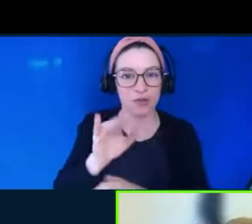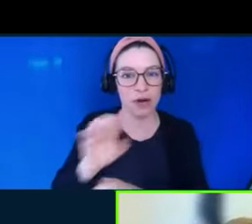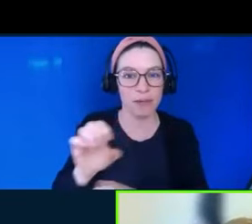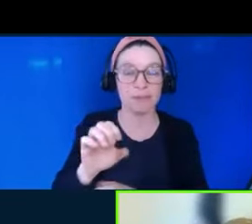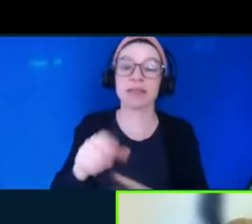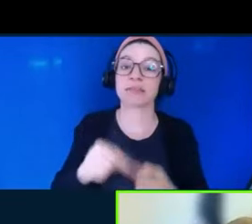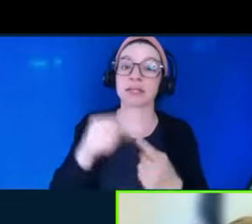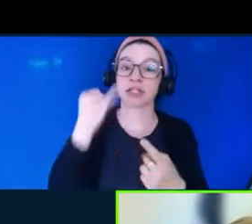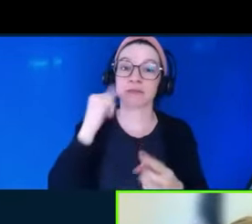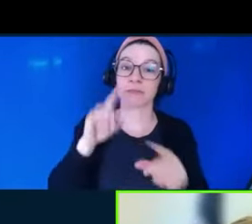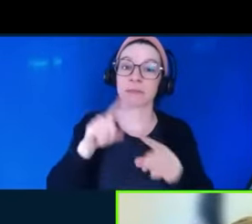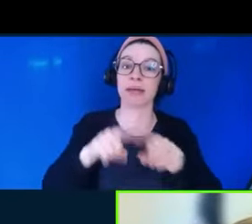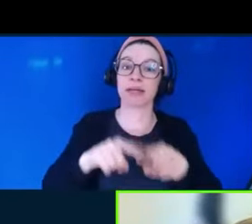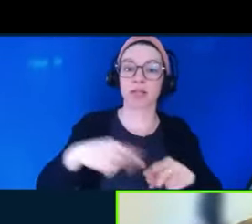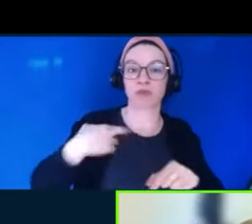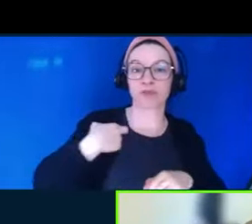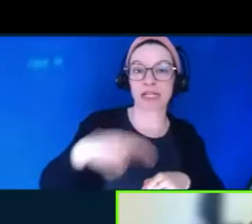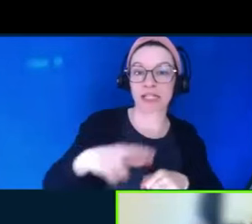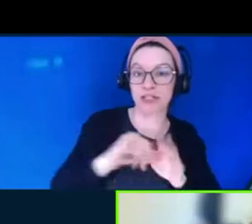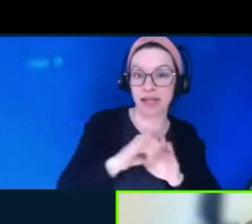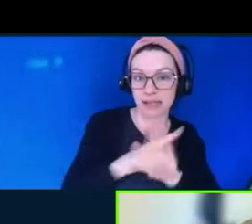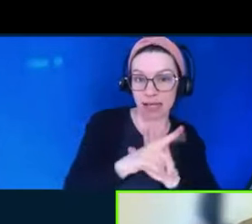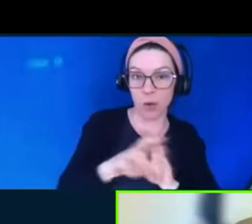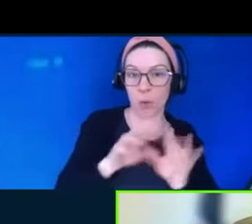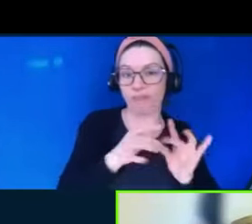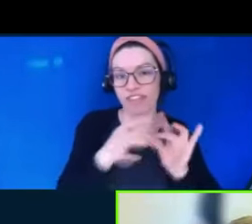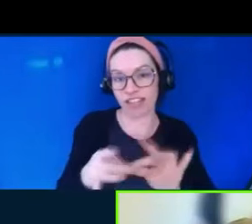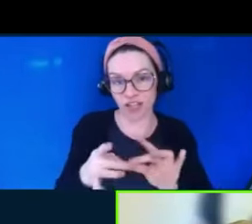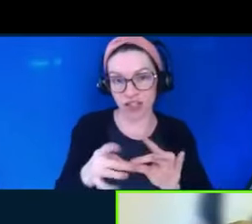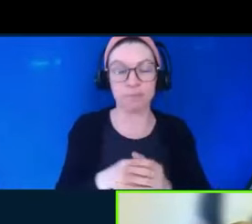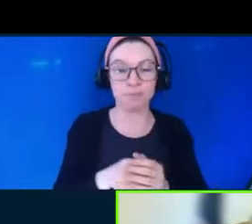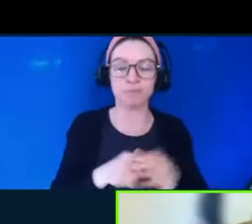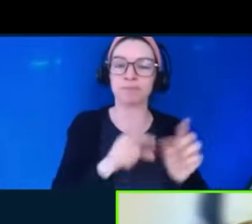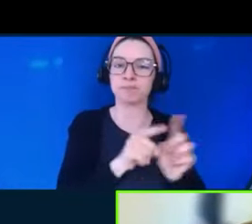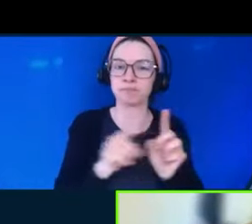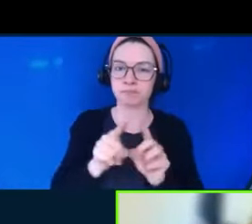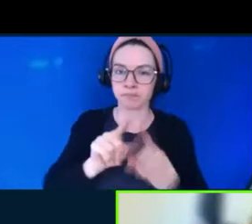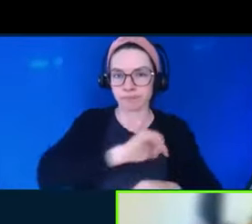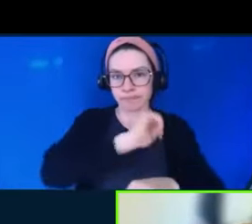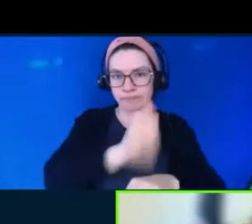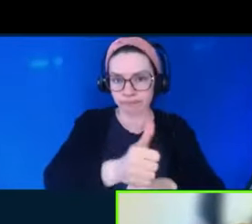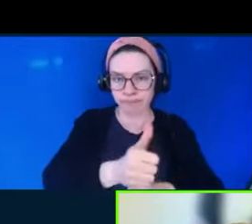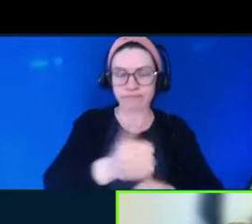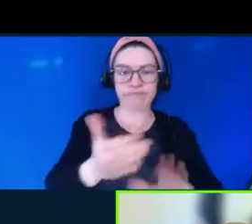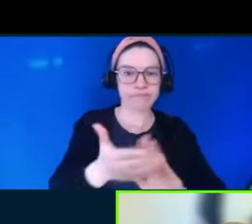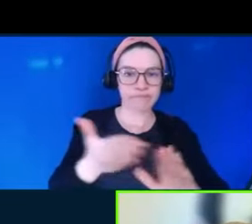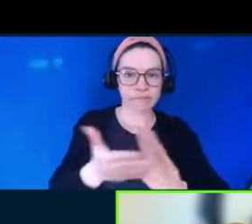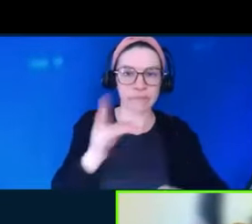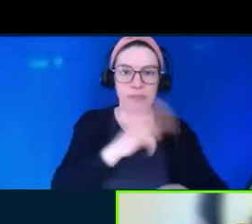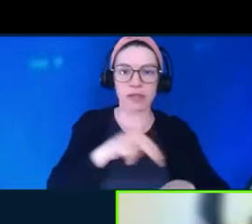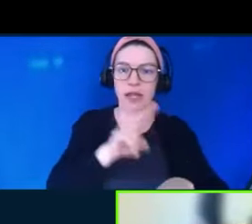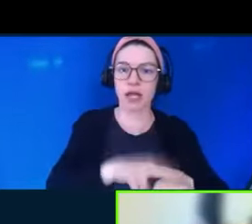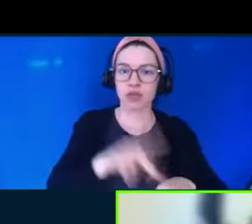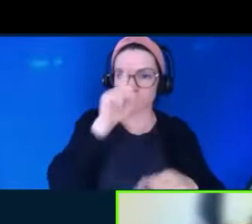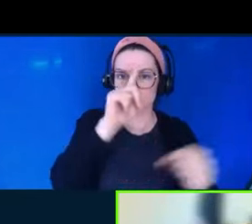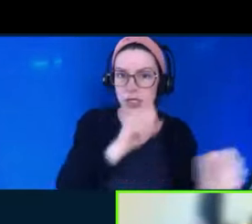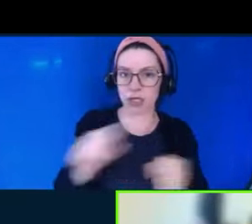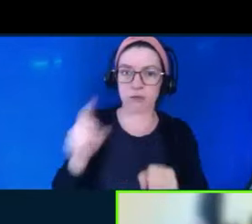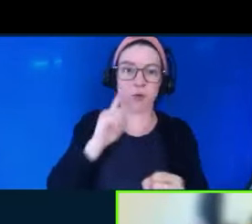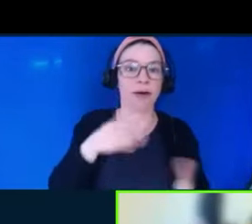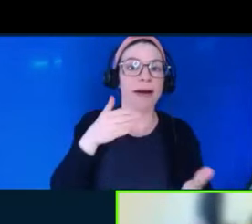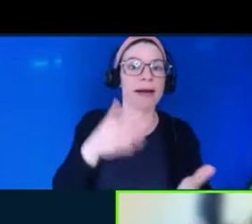of religious identity or affiliation. We're also implementing the National Strategy for Countering Domestic